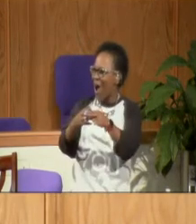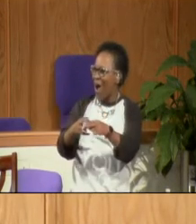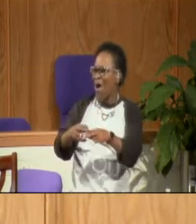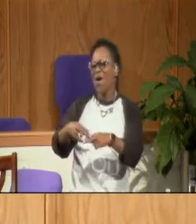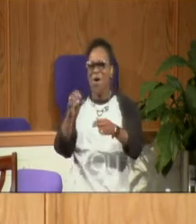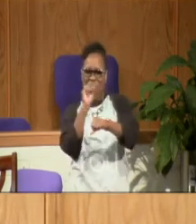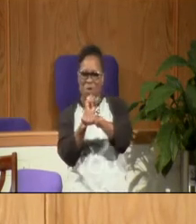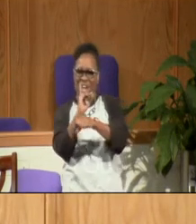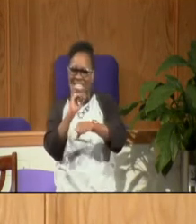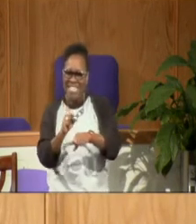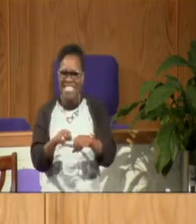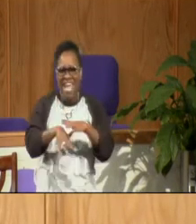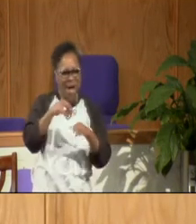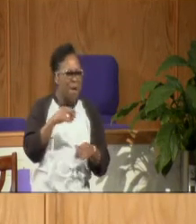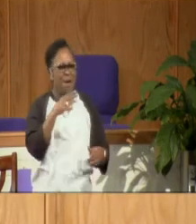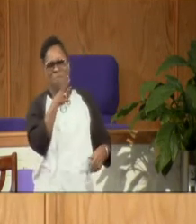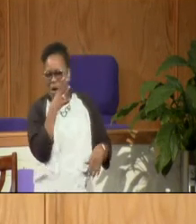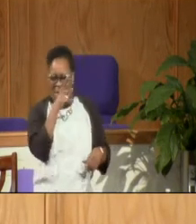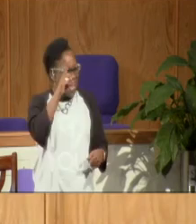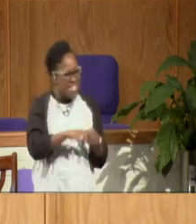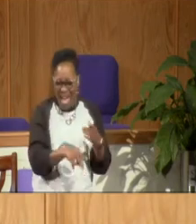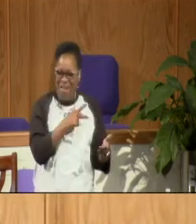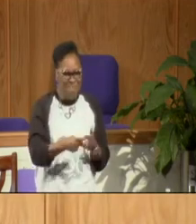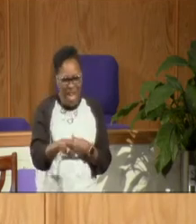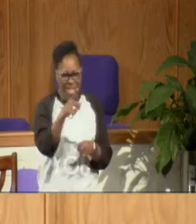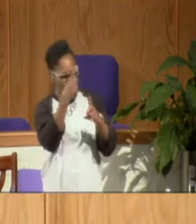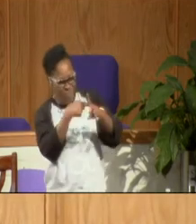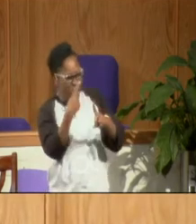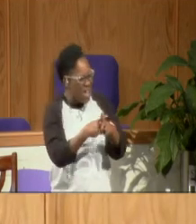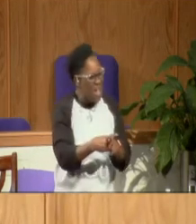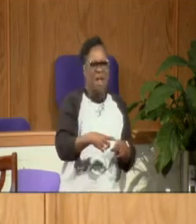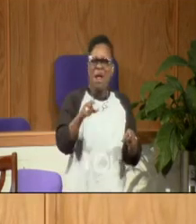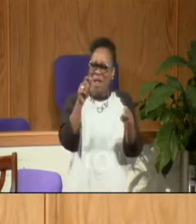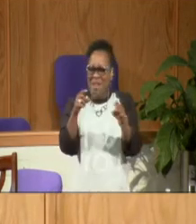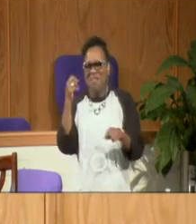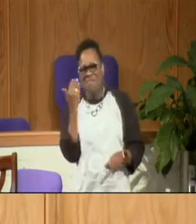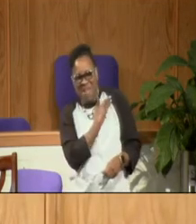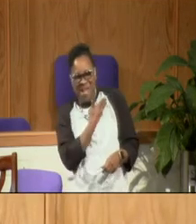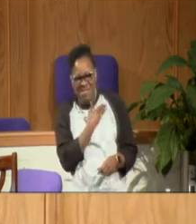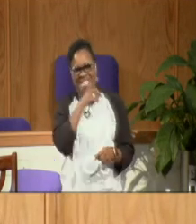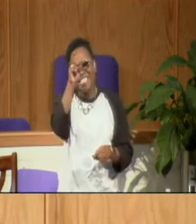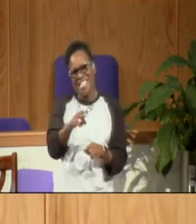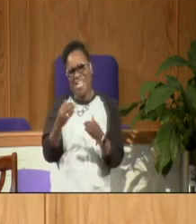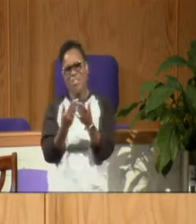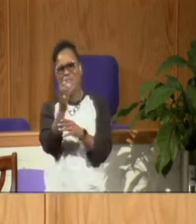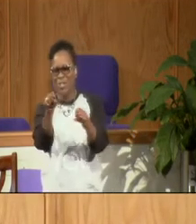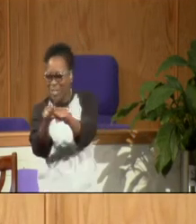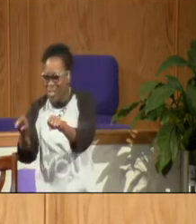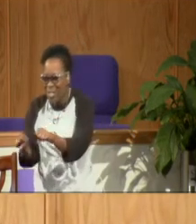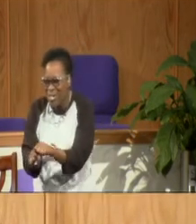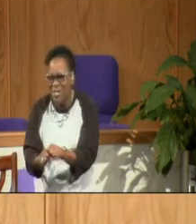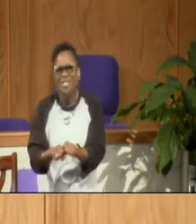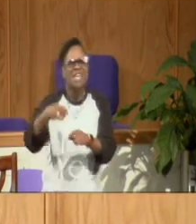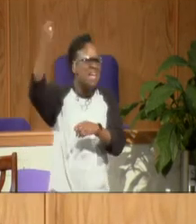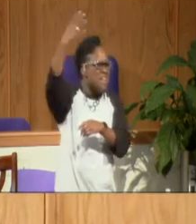Didn't he work it out? But mama, I can't pay the rent, all her money spent. Baby need a new pair of shoes, and say the rent and the light bill due. Tell you what you